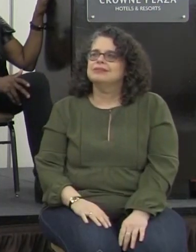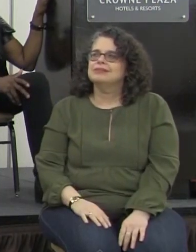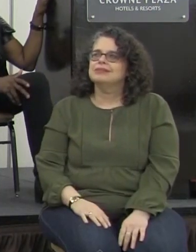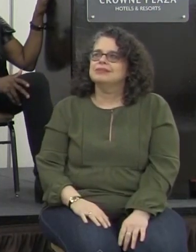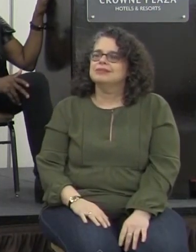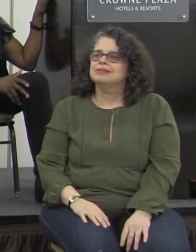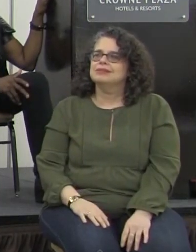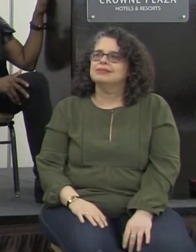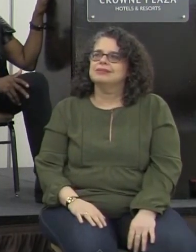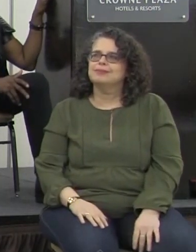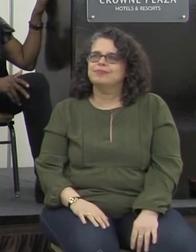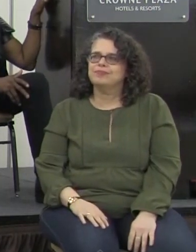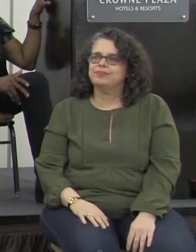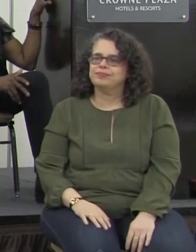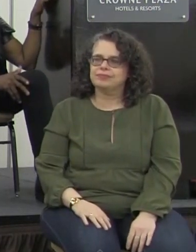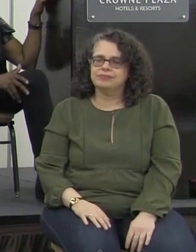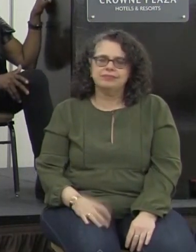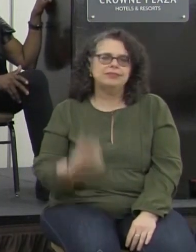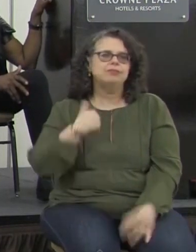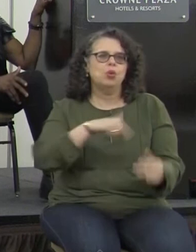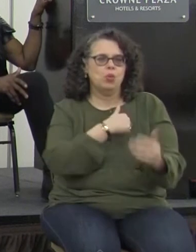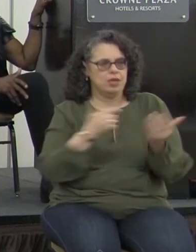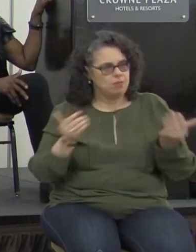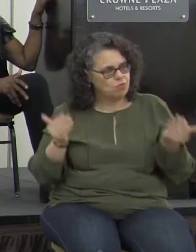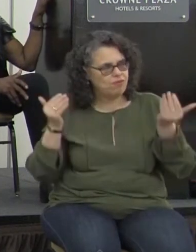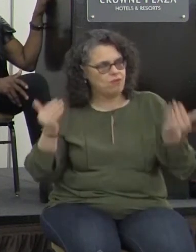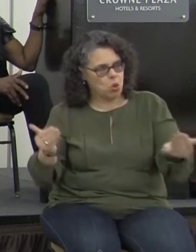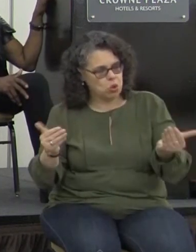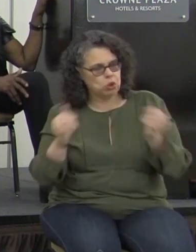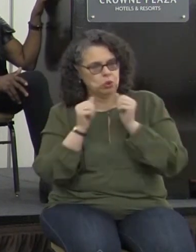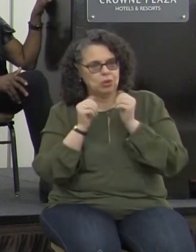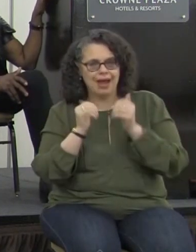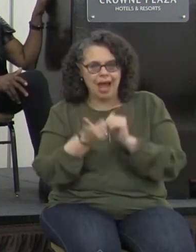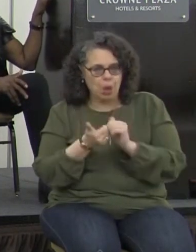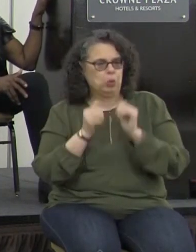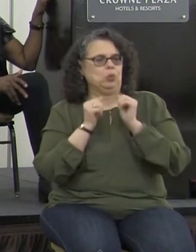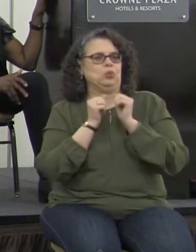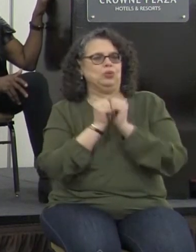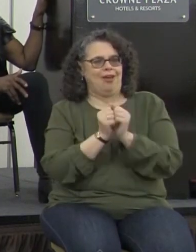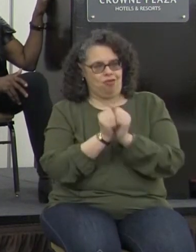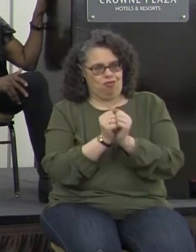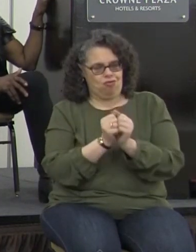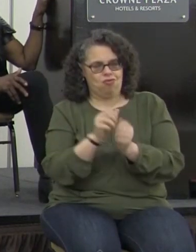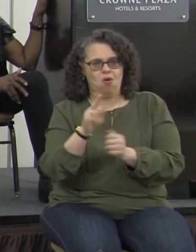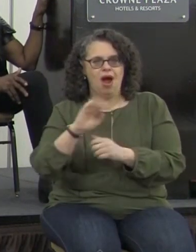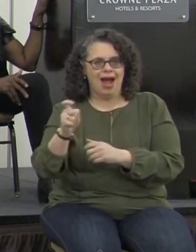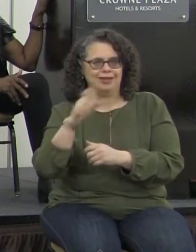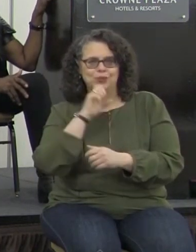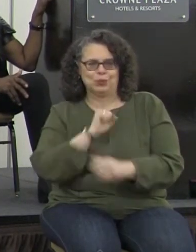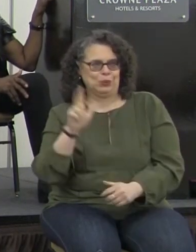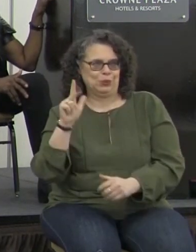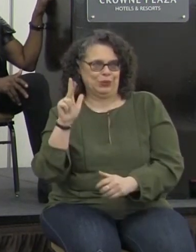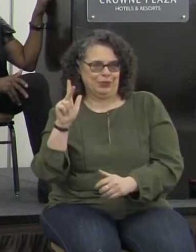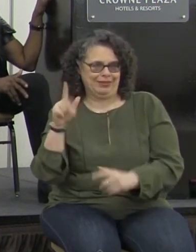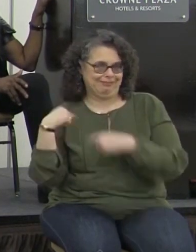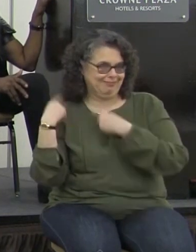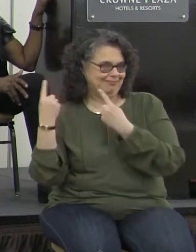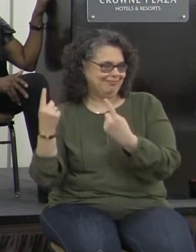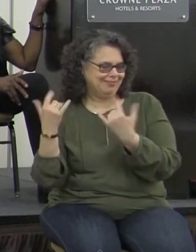But we move forward together. Onyx is 23 years old this